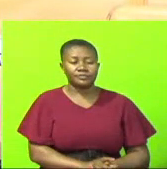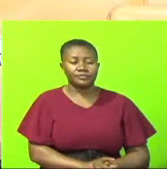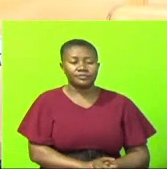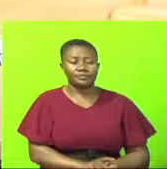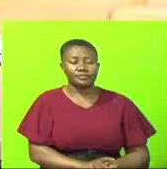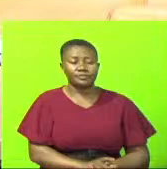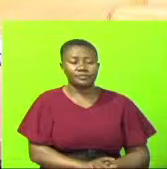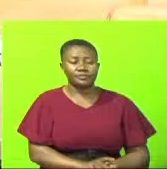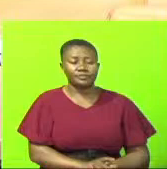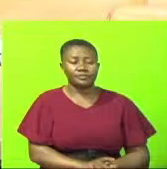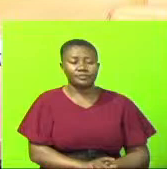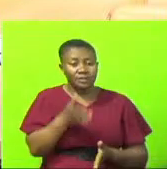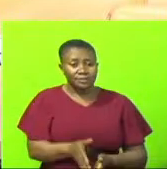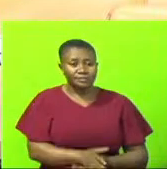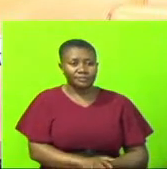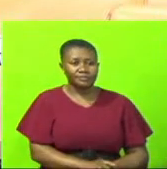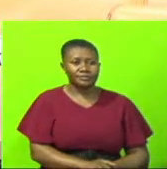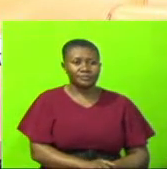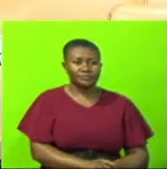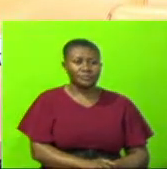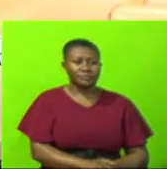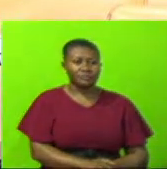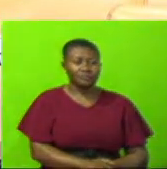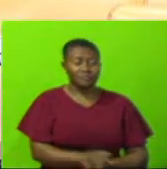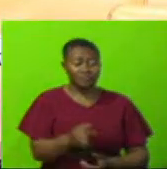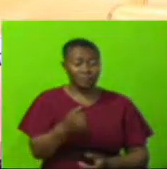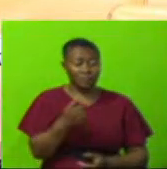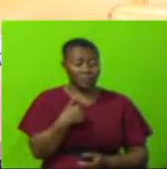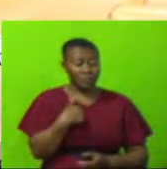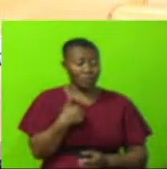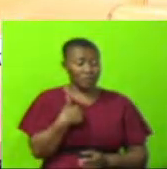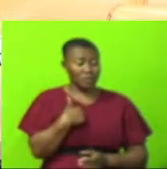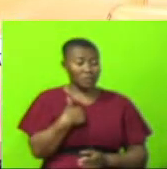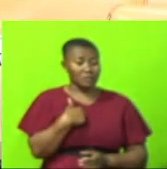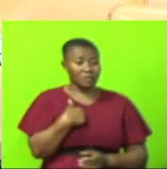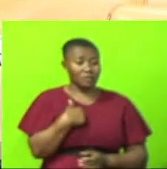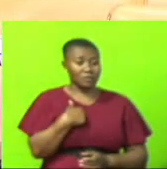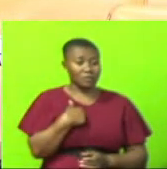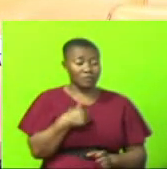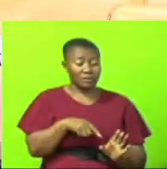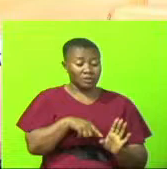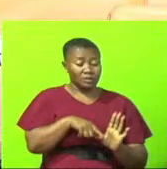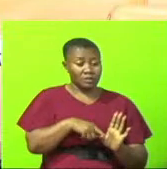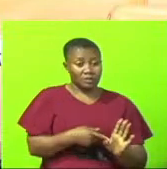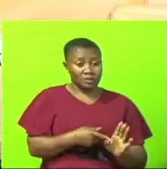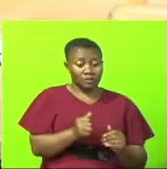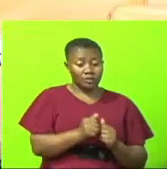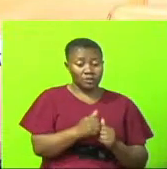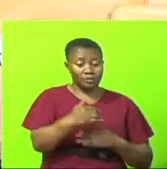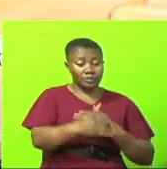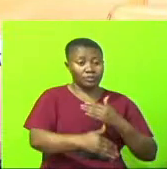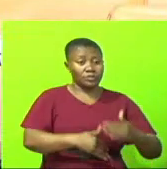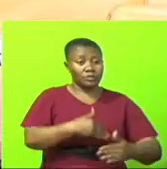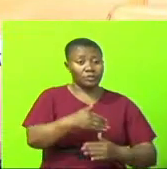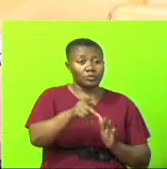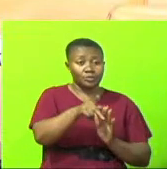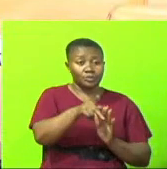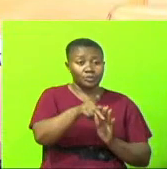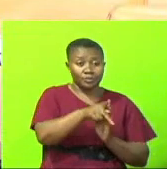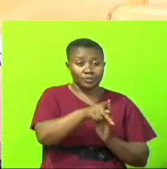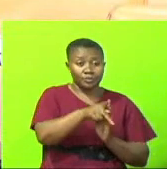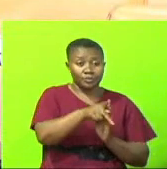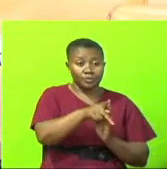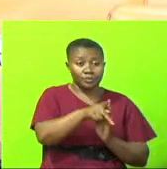Mr. Speaker, I will start with a procedural point and go on to speak about